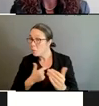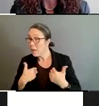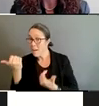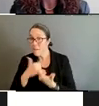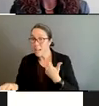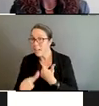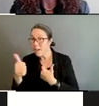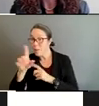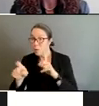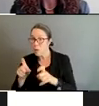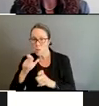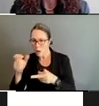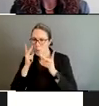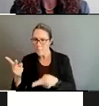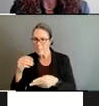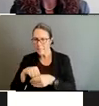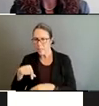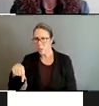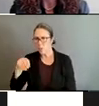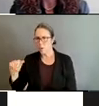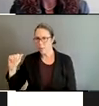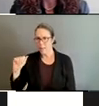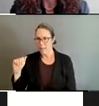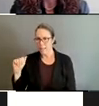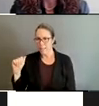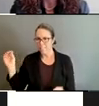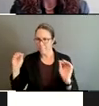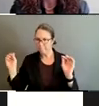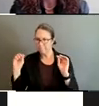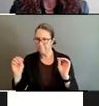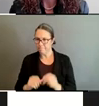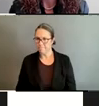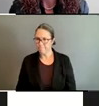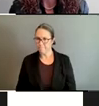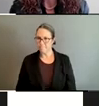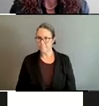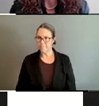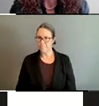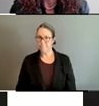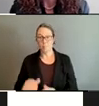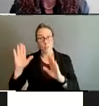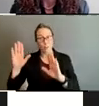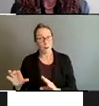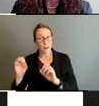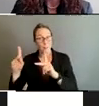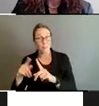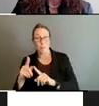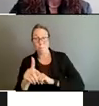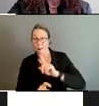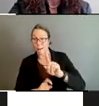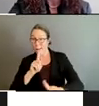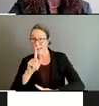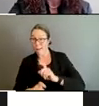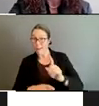see any at the moment in the Q&A box. This is a great opportunity to ask the